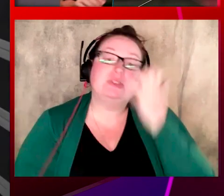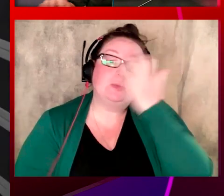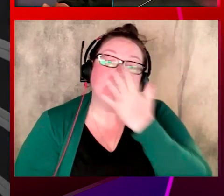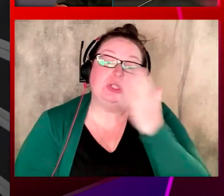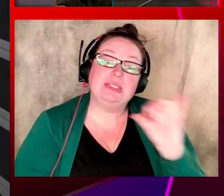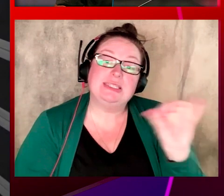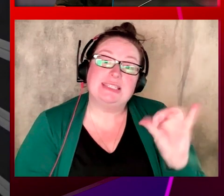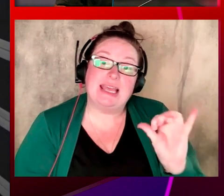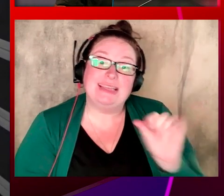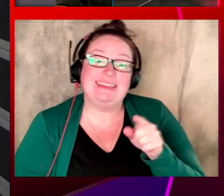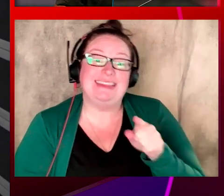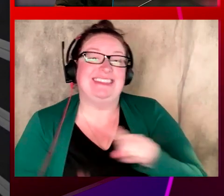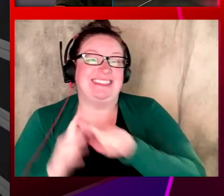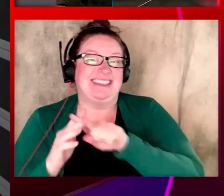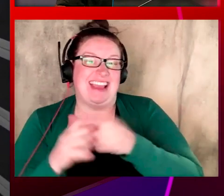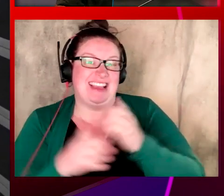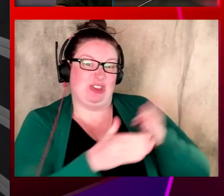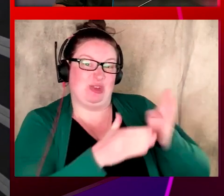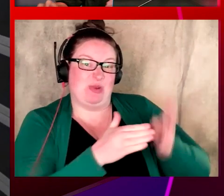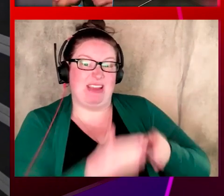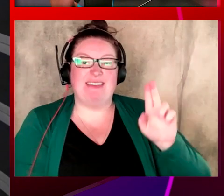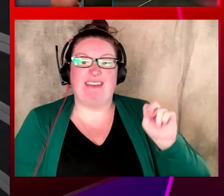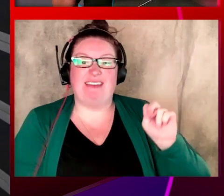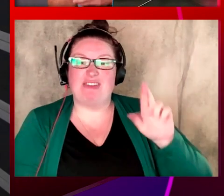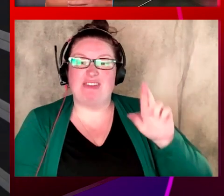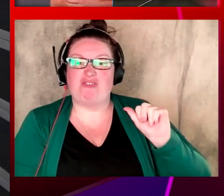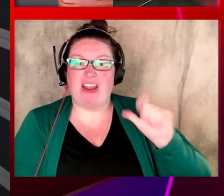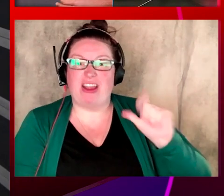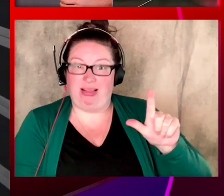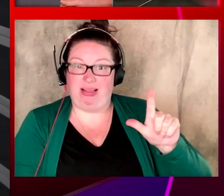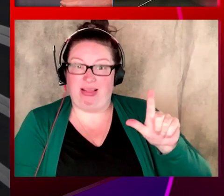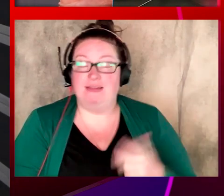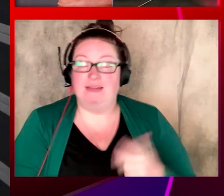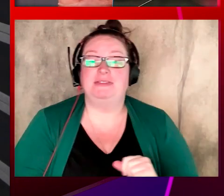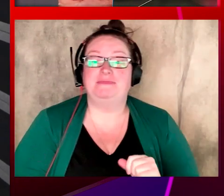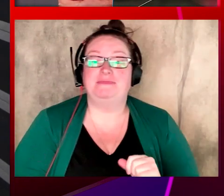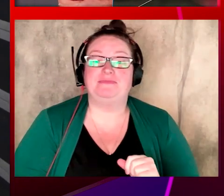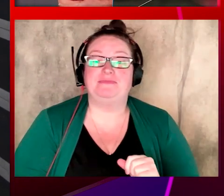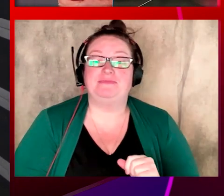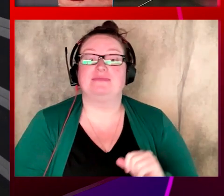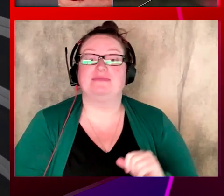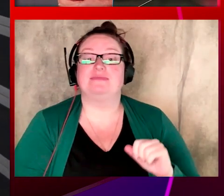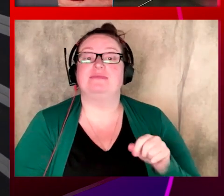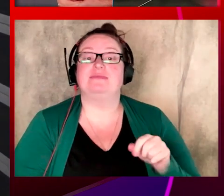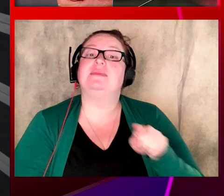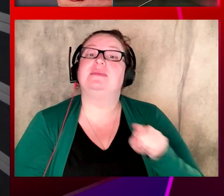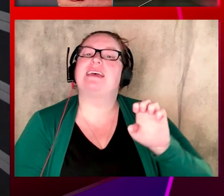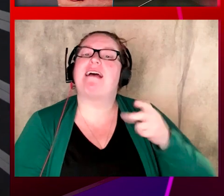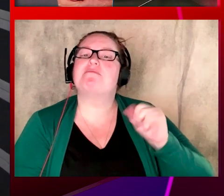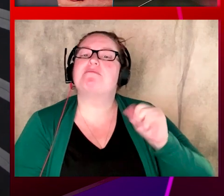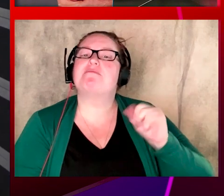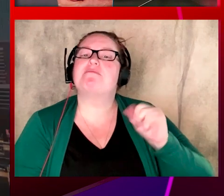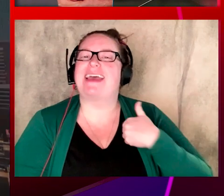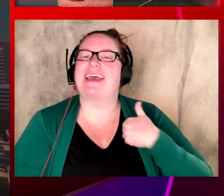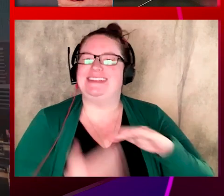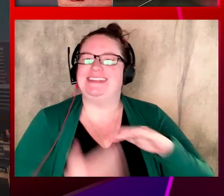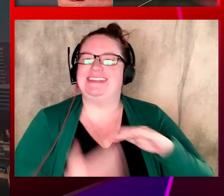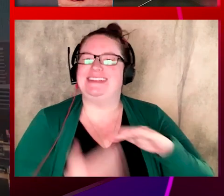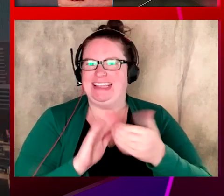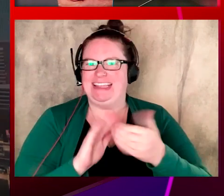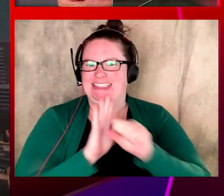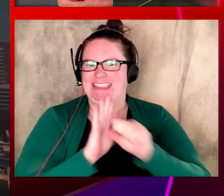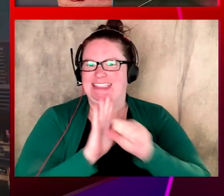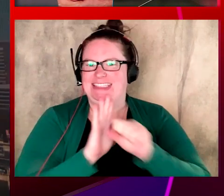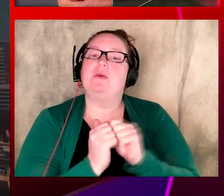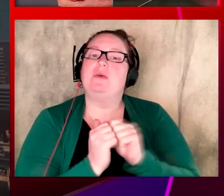if this is end-to-end Unreal here, the Epic had a city sample with Unreal Engine